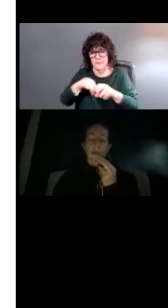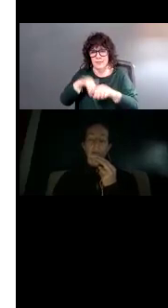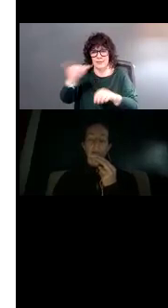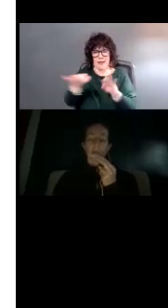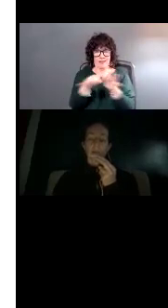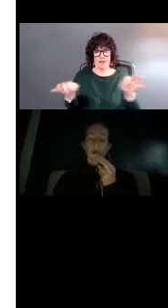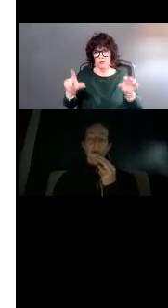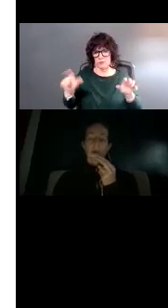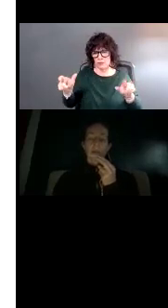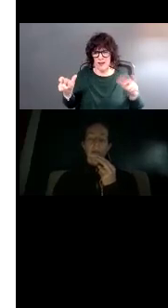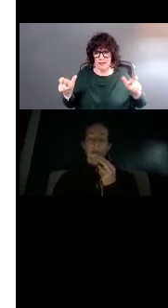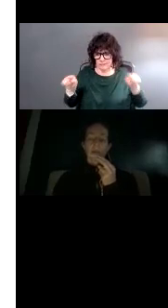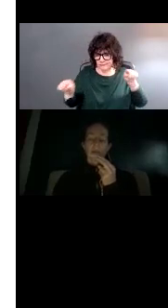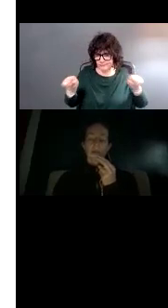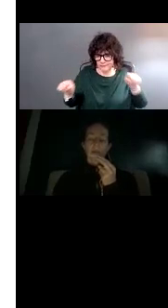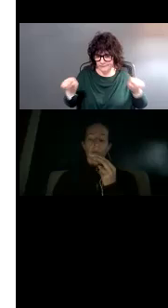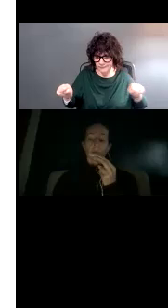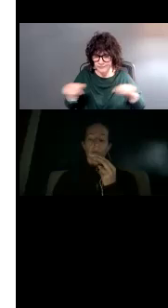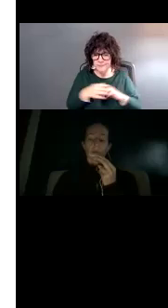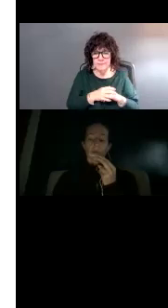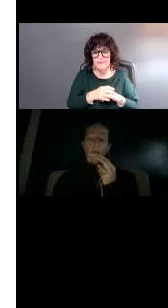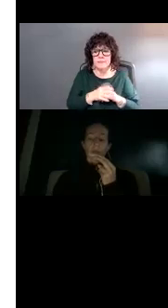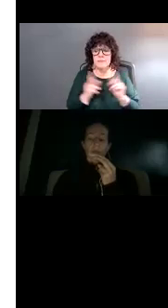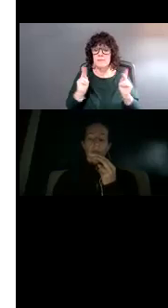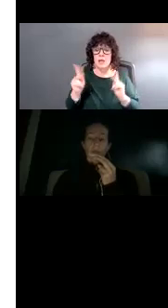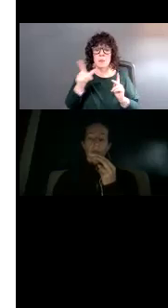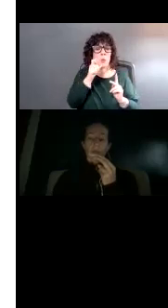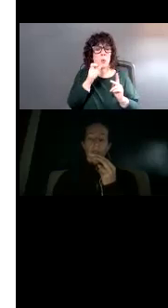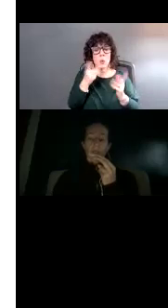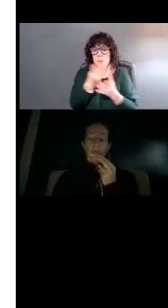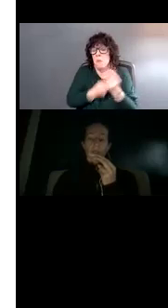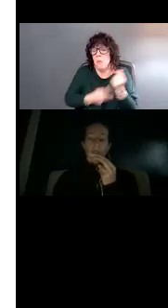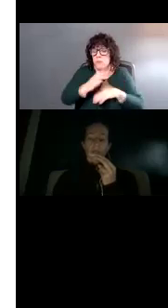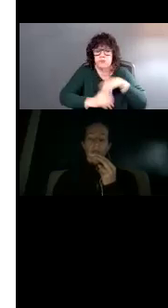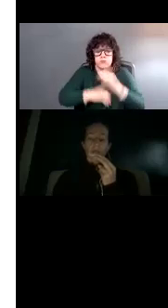Spanish, you can leave the function off or select